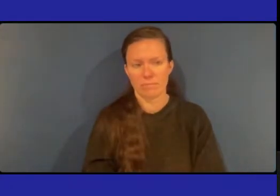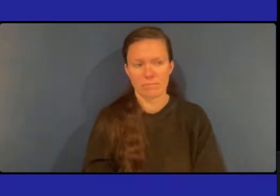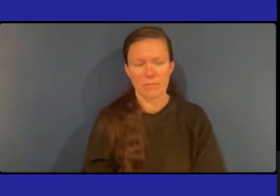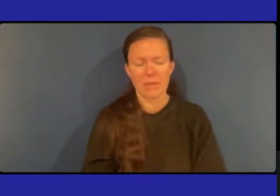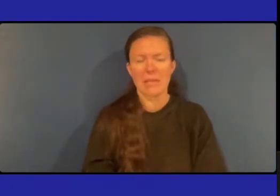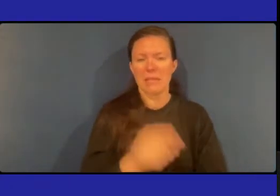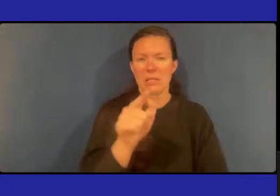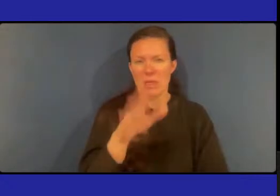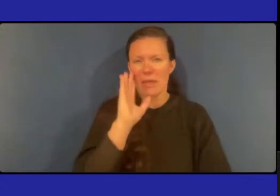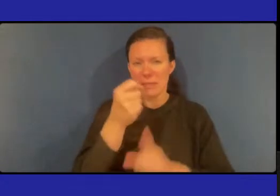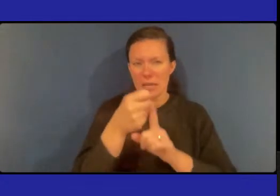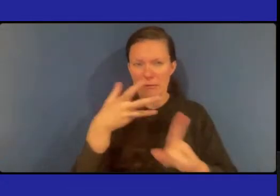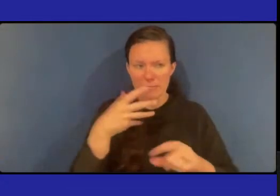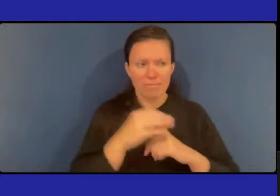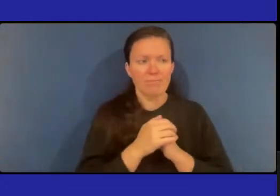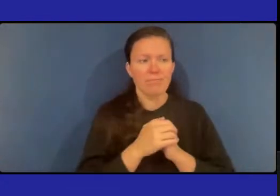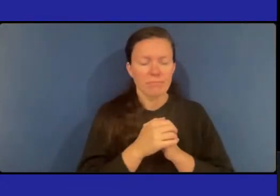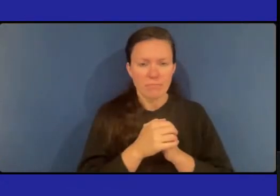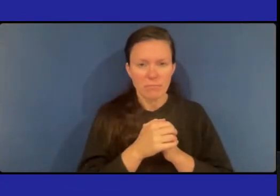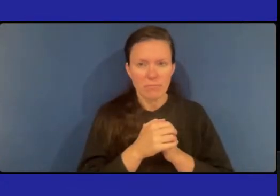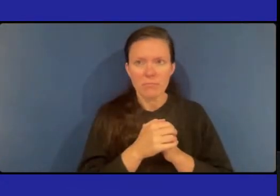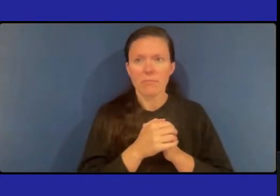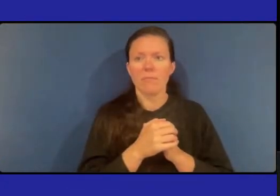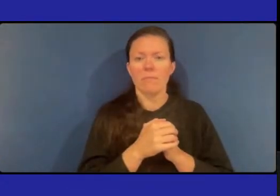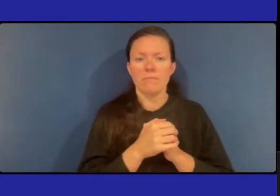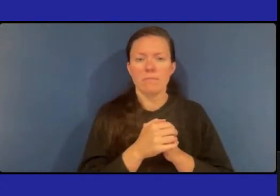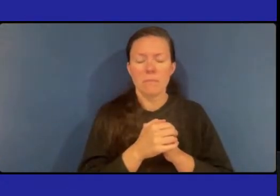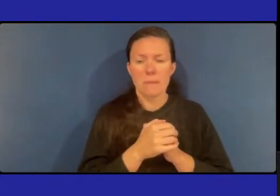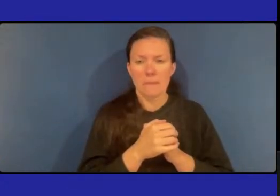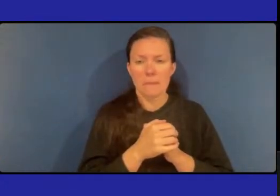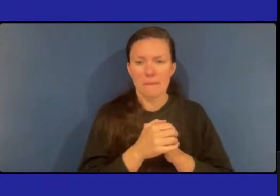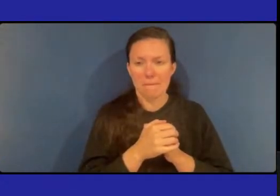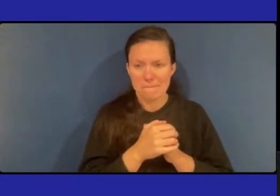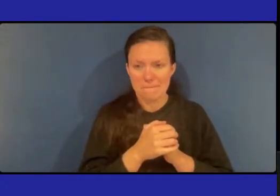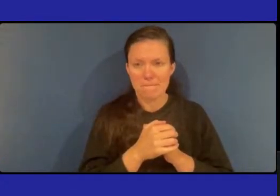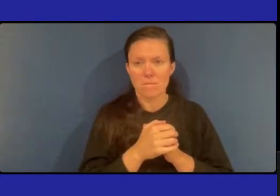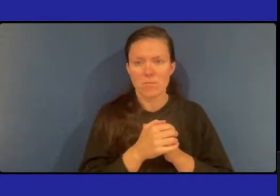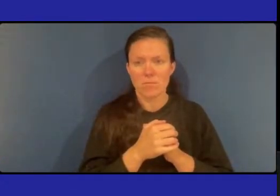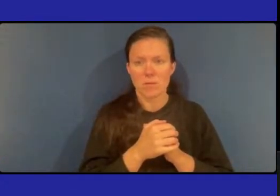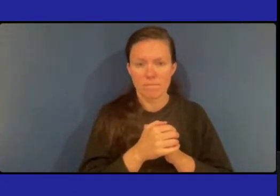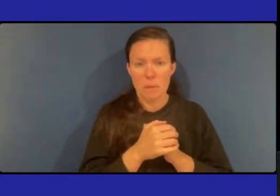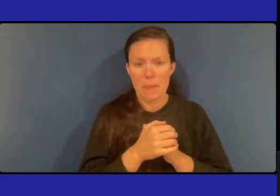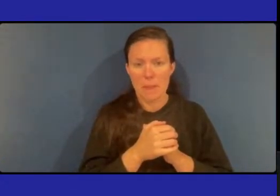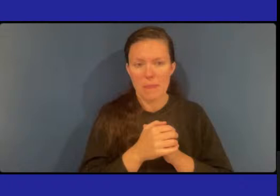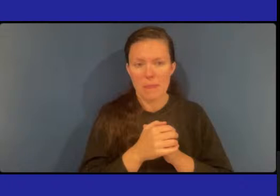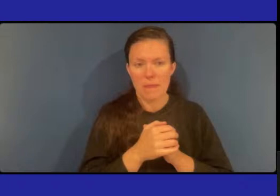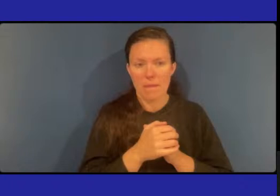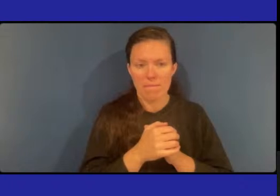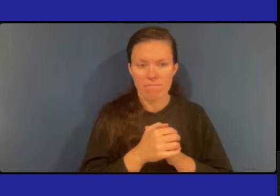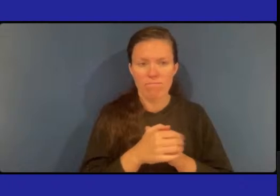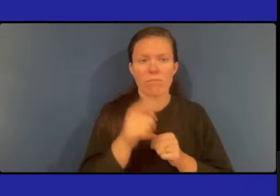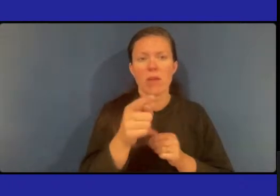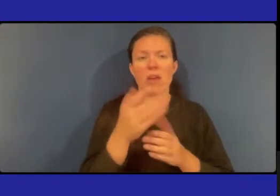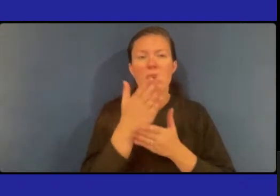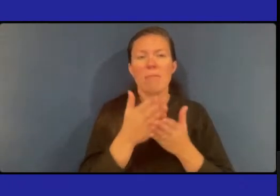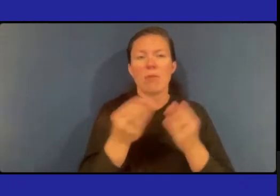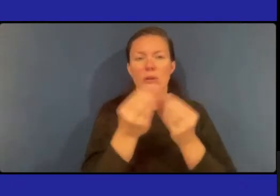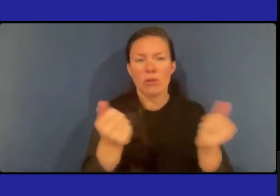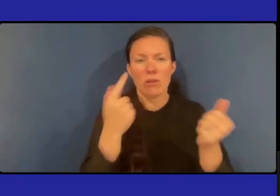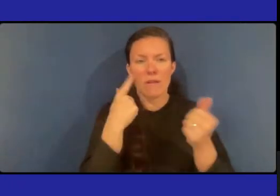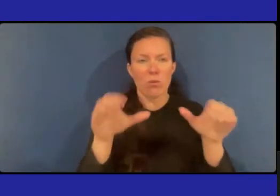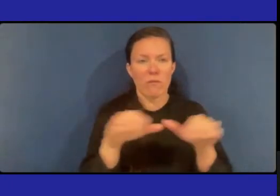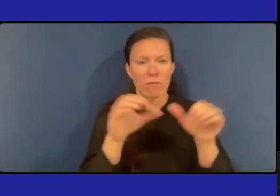as you noticed, and Dr. Allen read into the record, the part of the resolution about performance